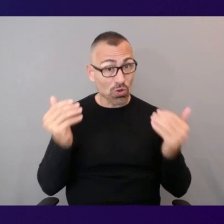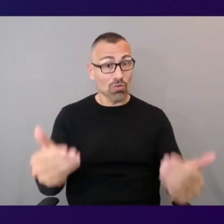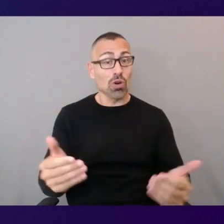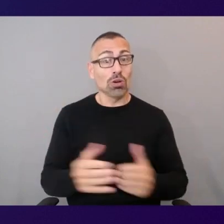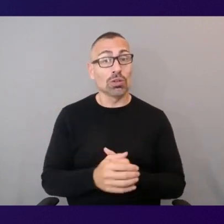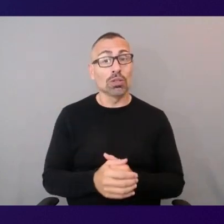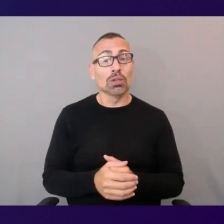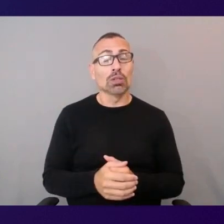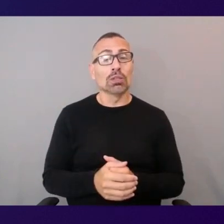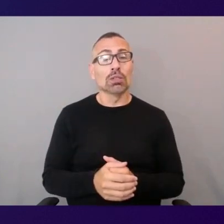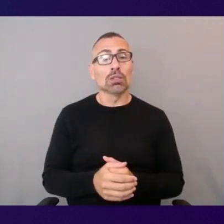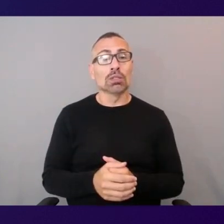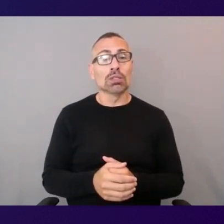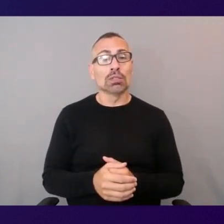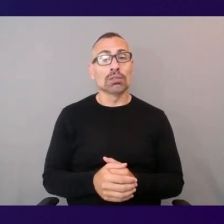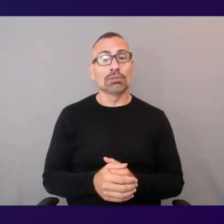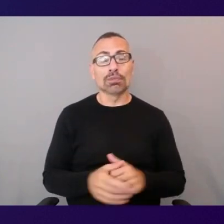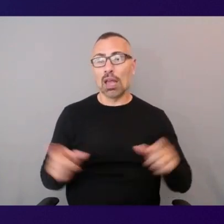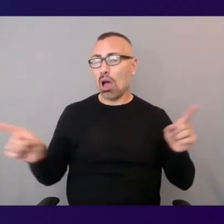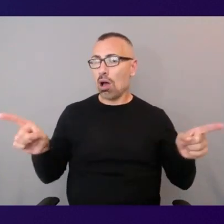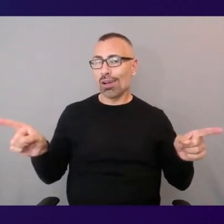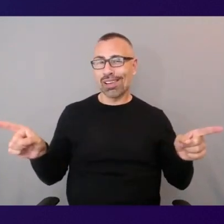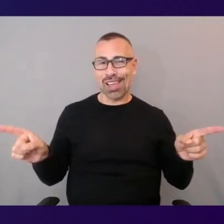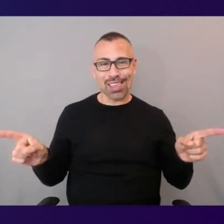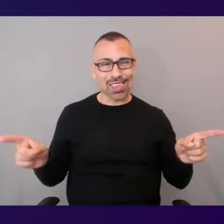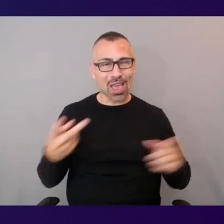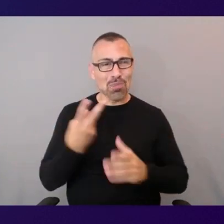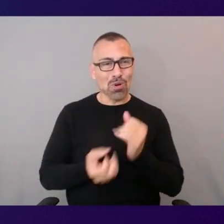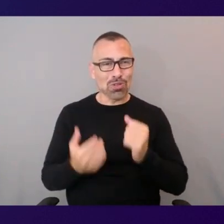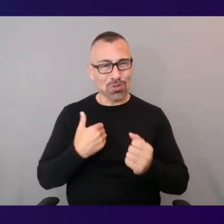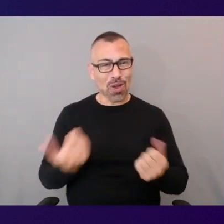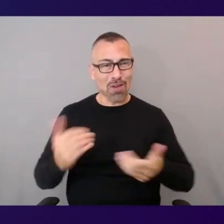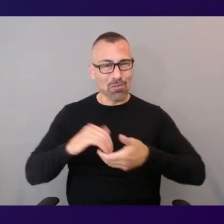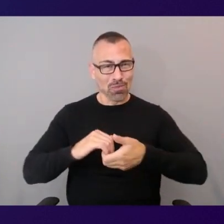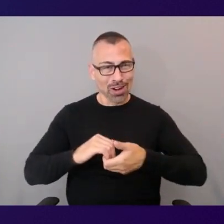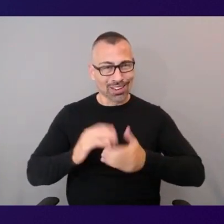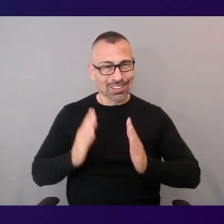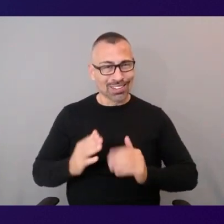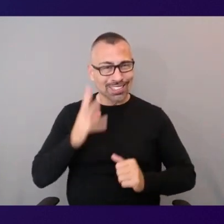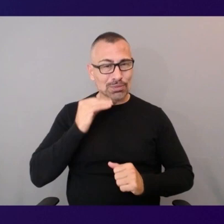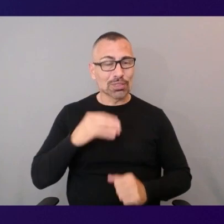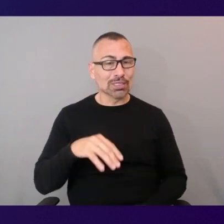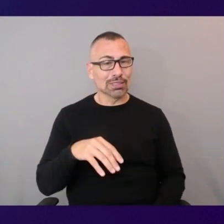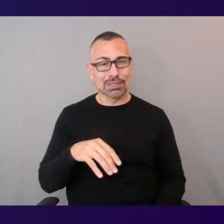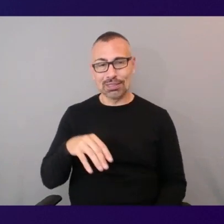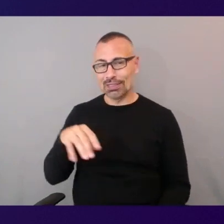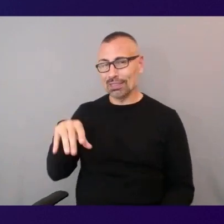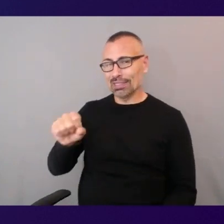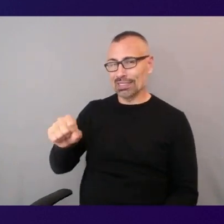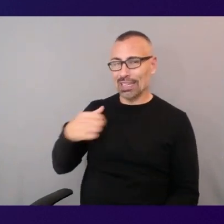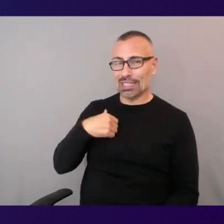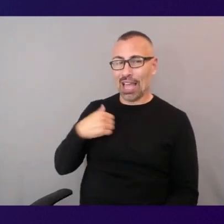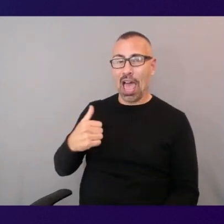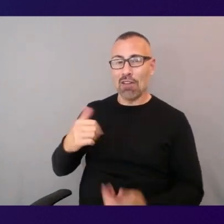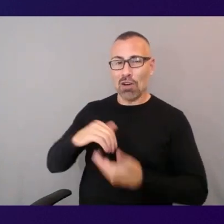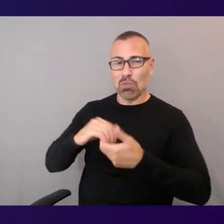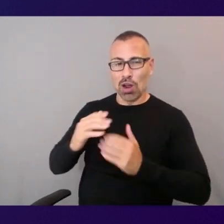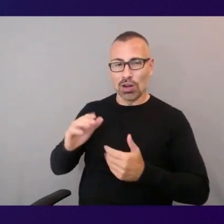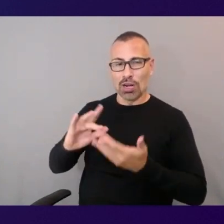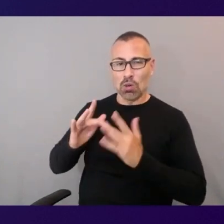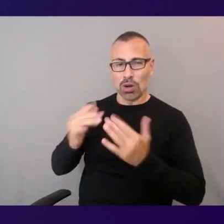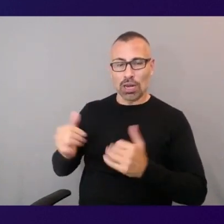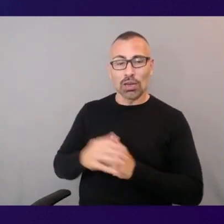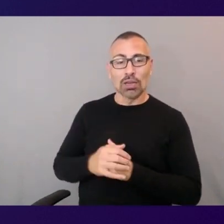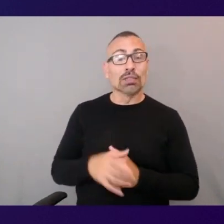have partner experience, correct? I'm in the partner network currently, And so what's interesting about what your slide you just had on, you said